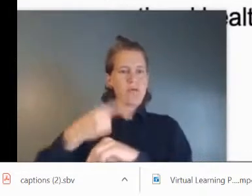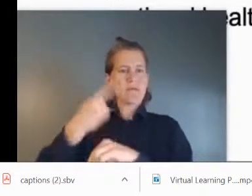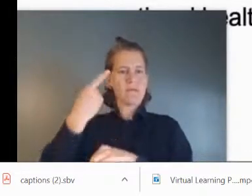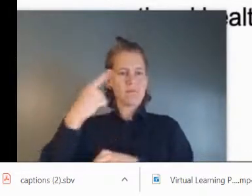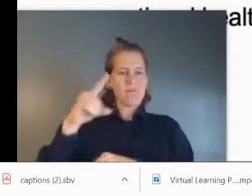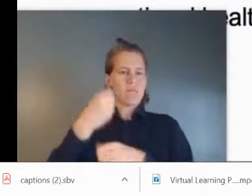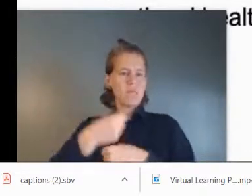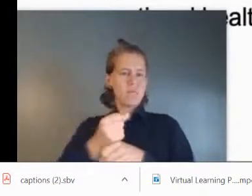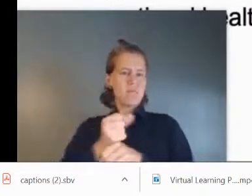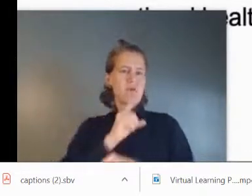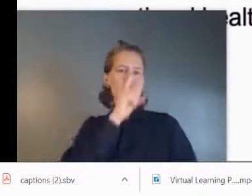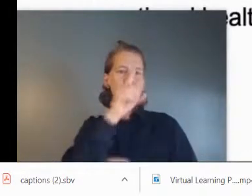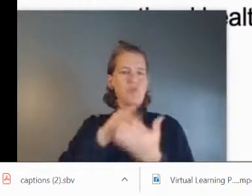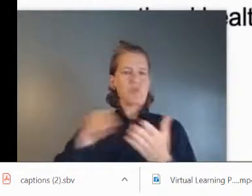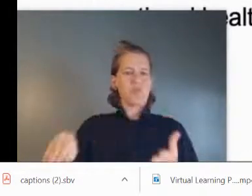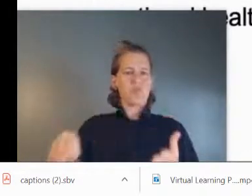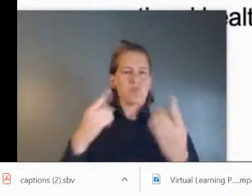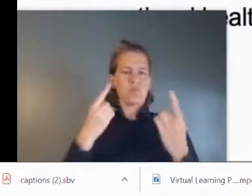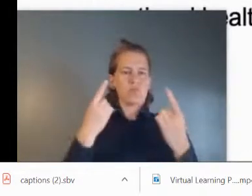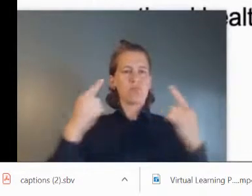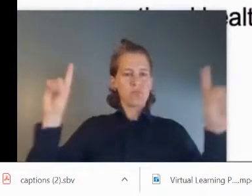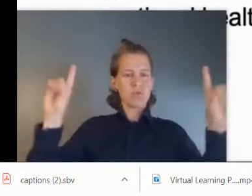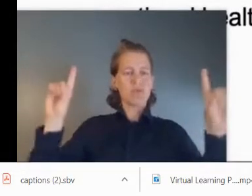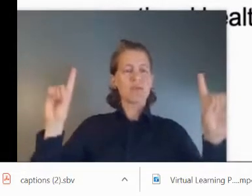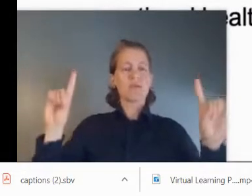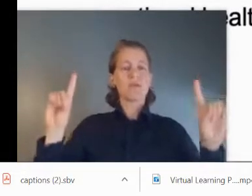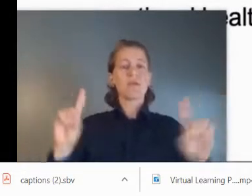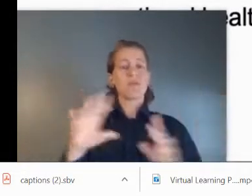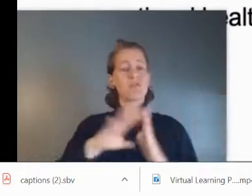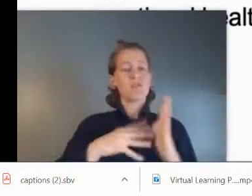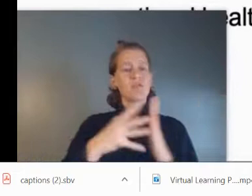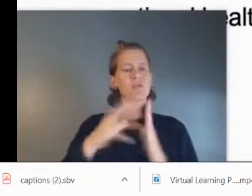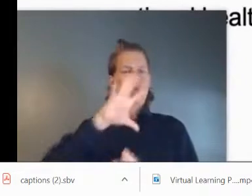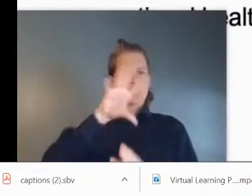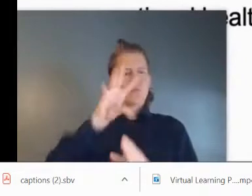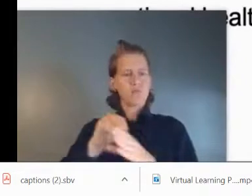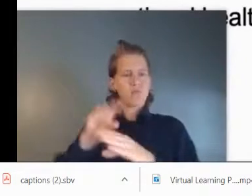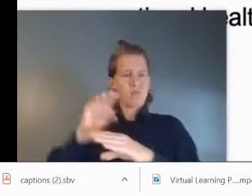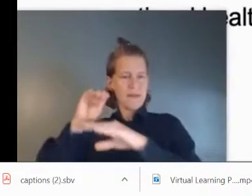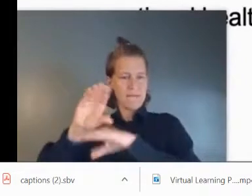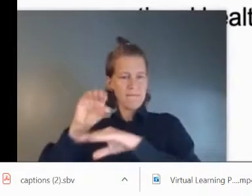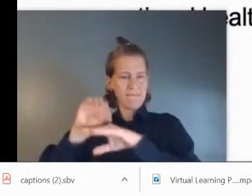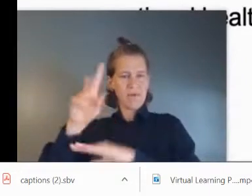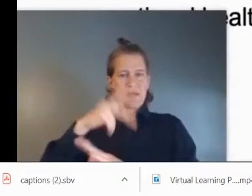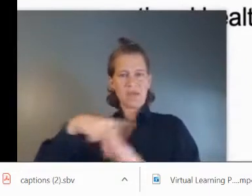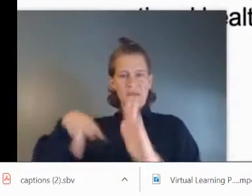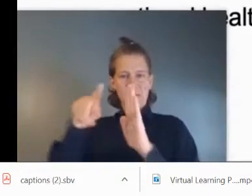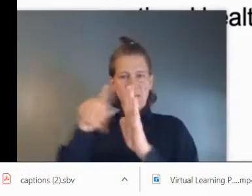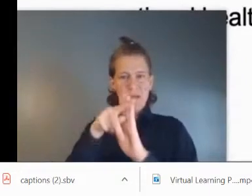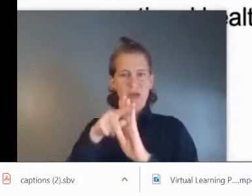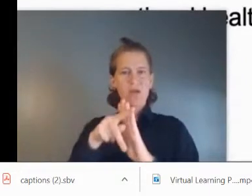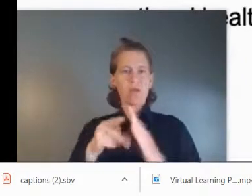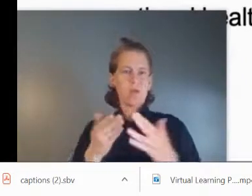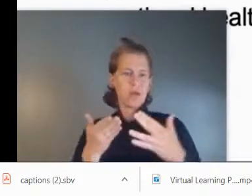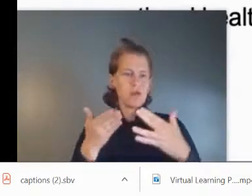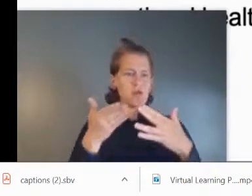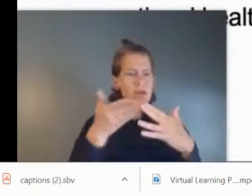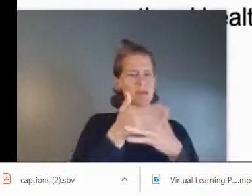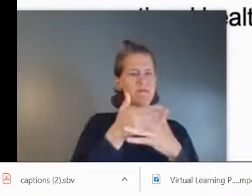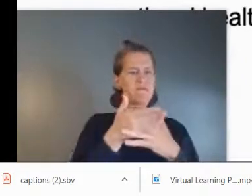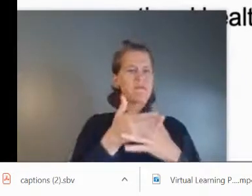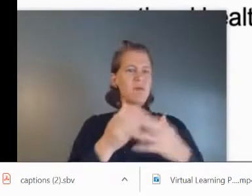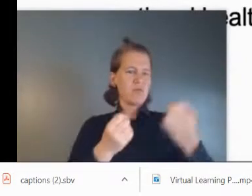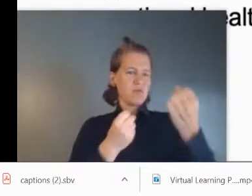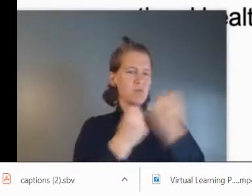We include an advisory period, intervention and enrichment opportunities, and activities designed to